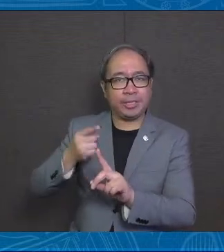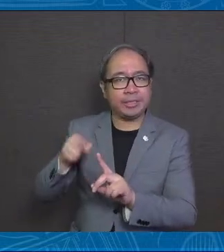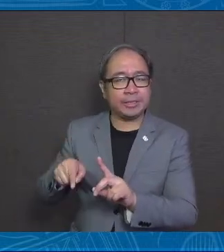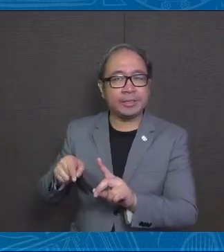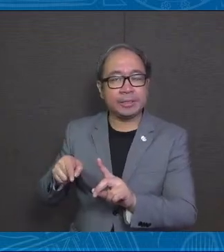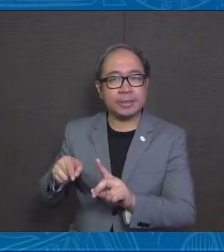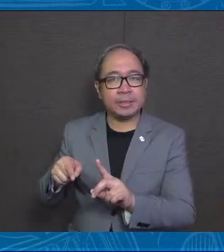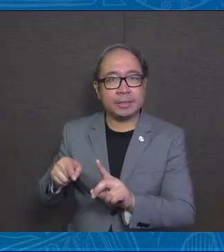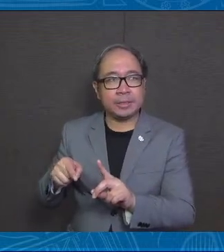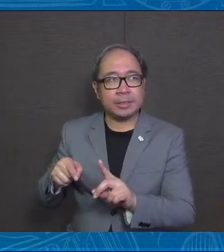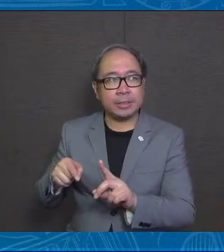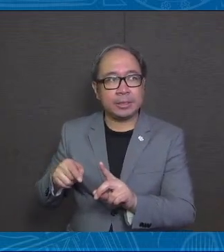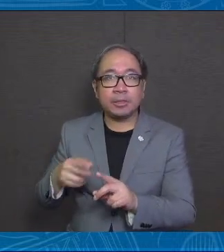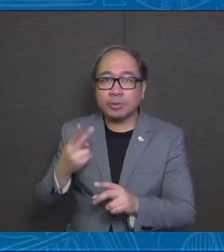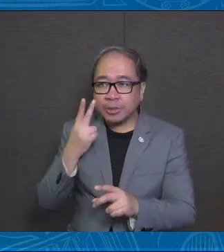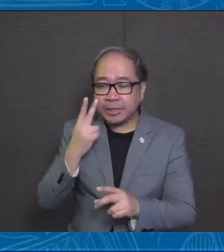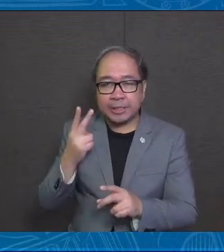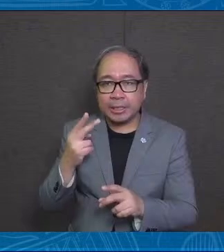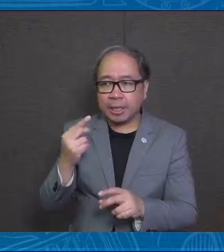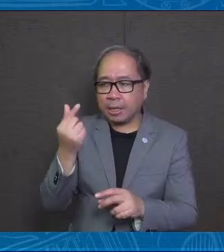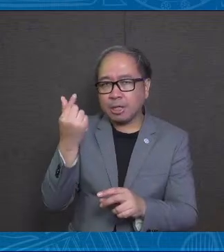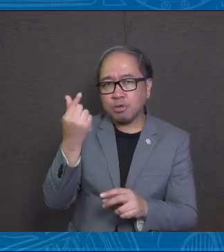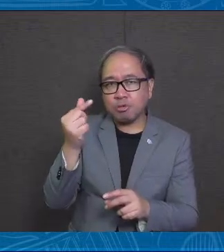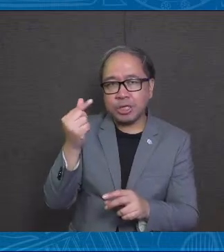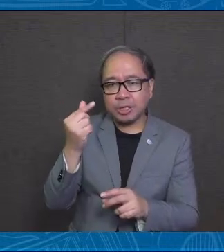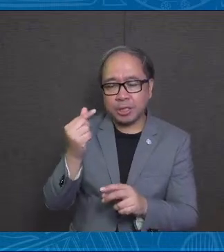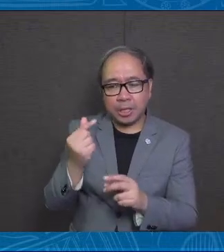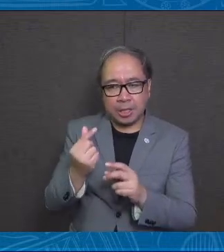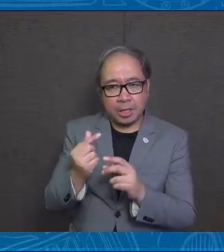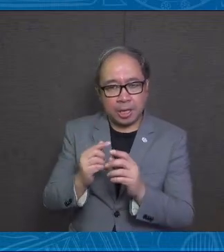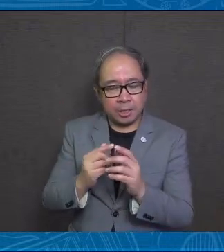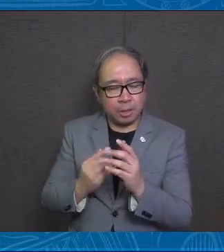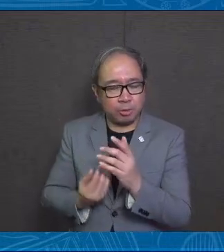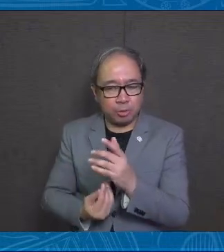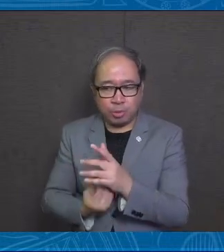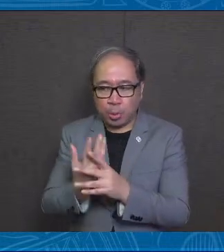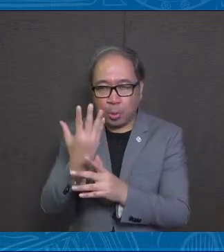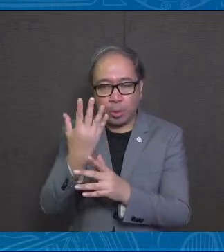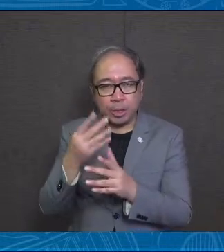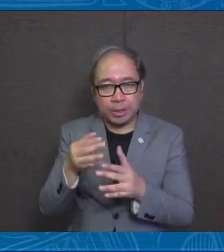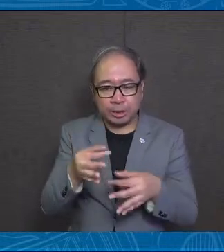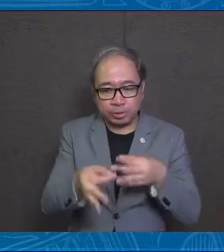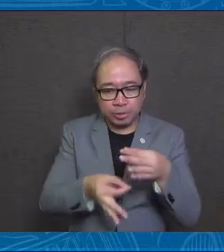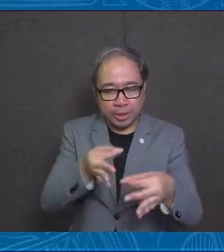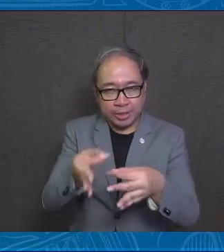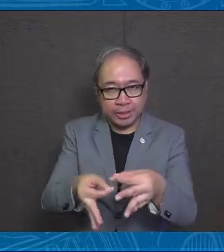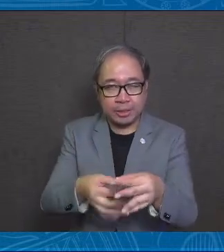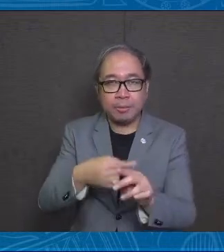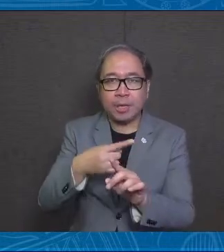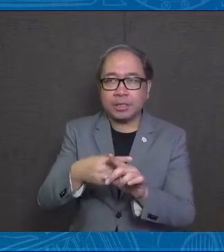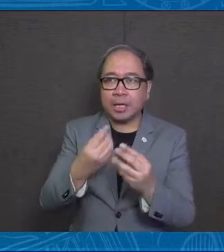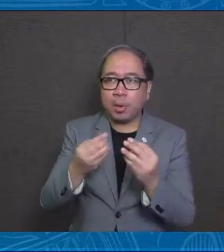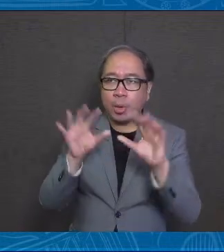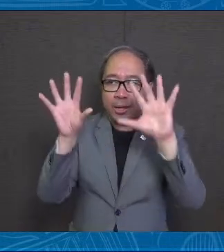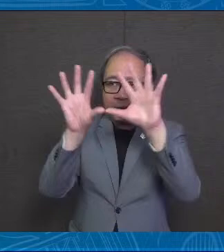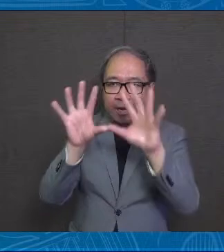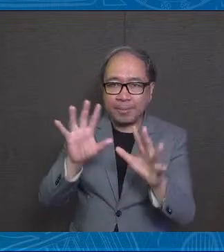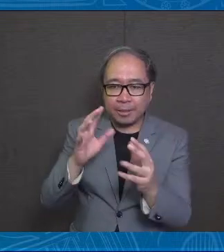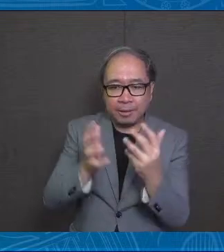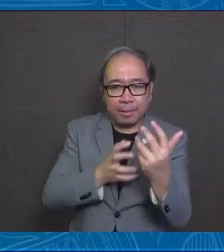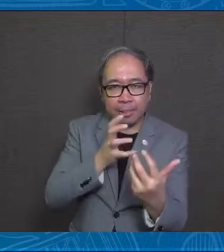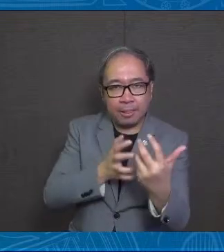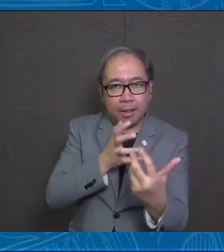green growth strategies and also on the climate adaptations and also reduction